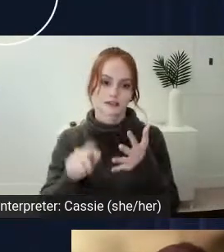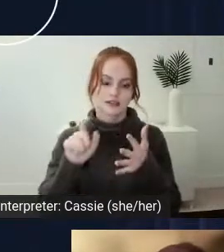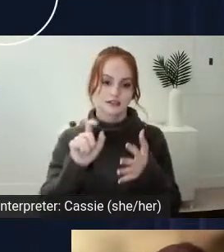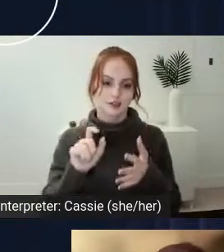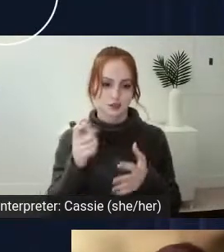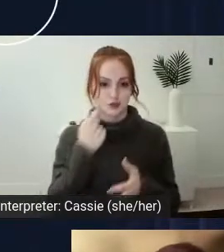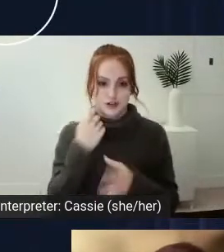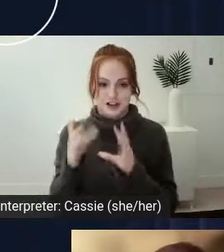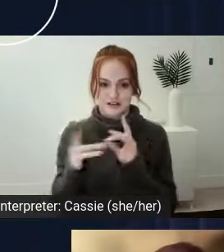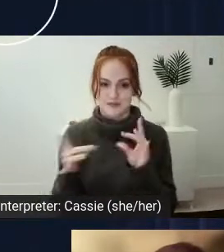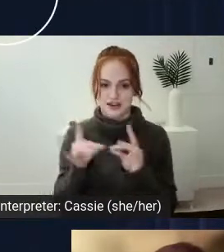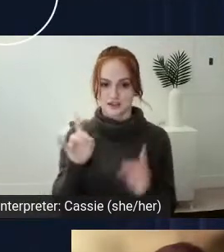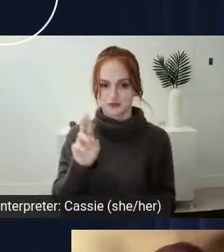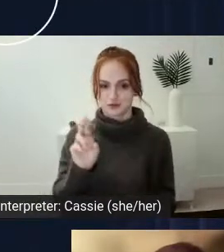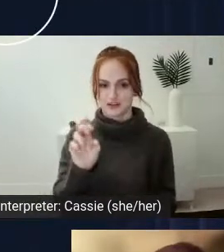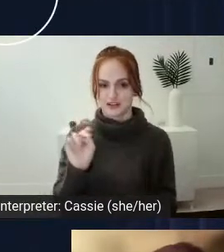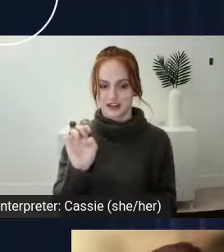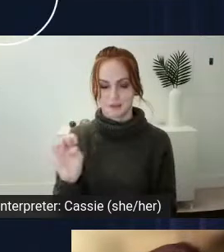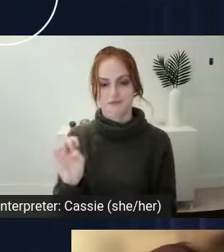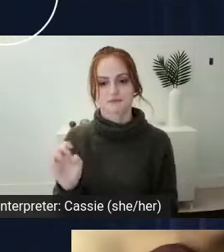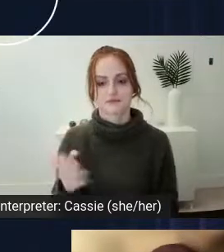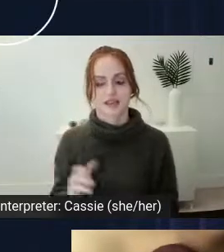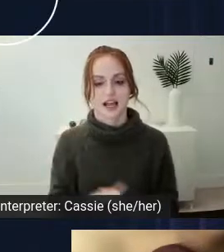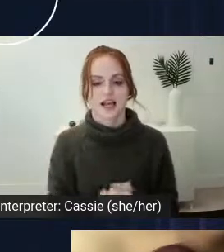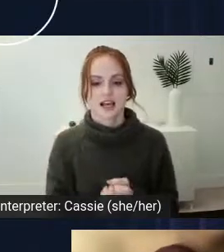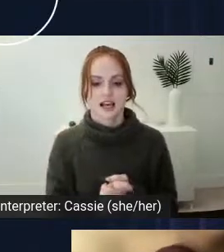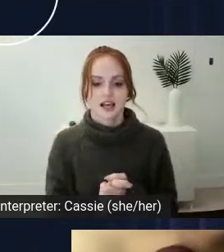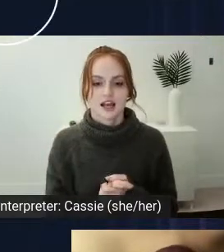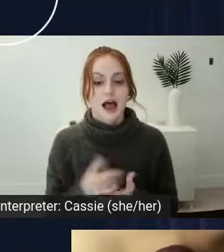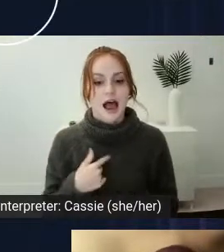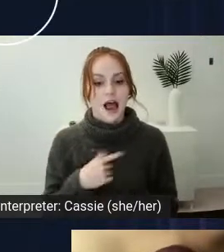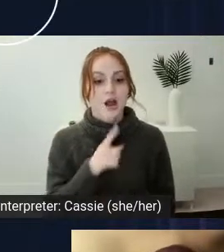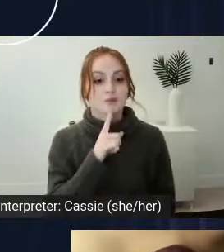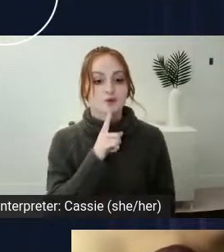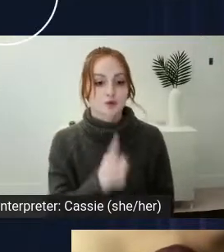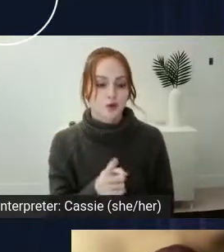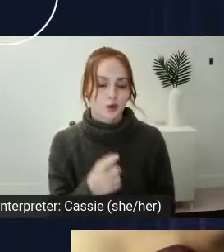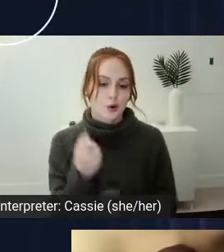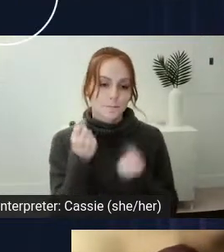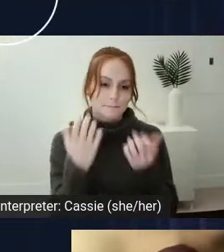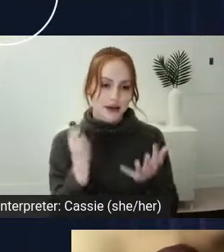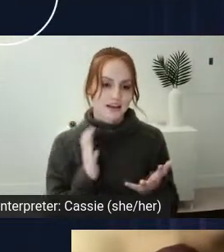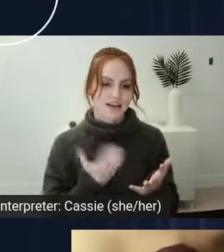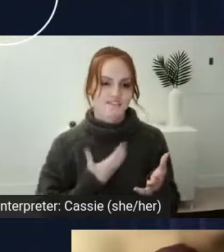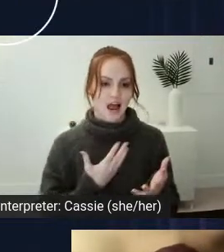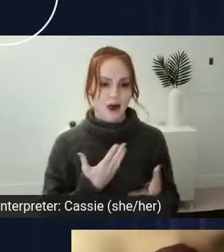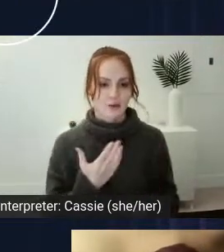Renee. I'm sure many of our